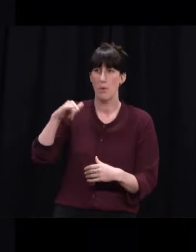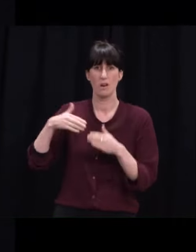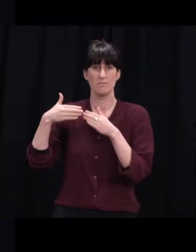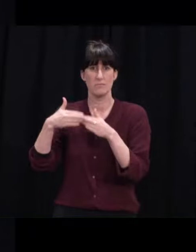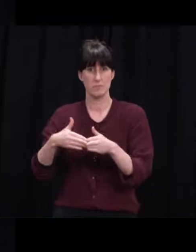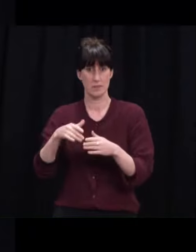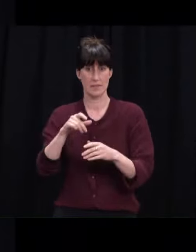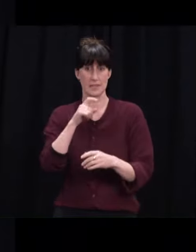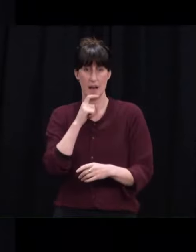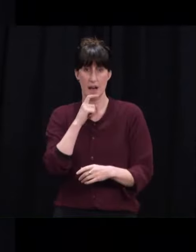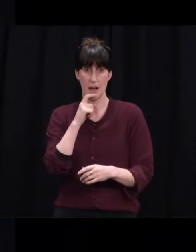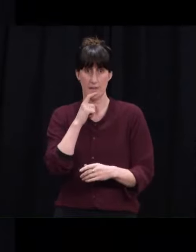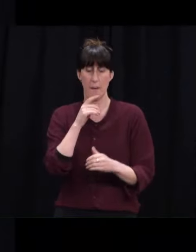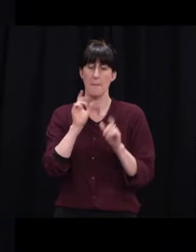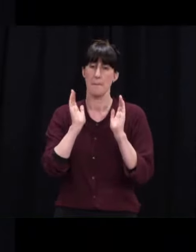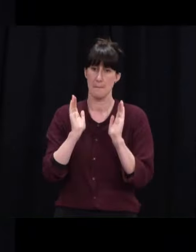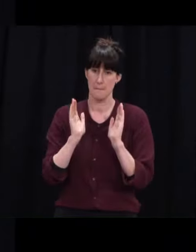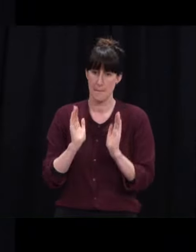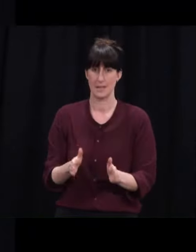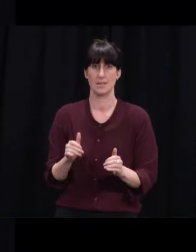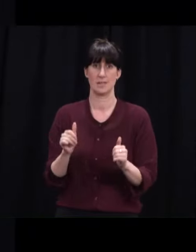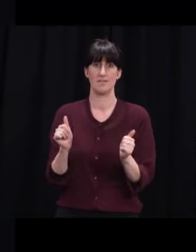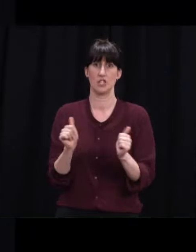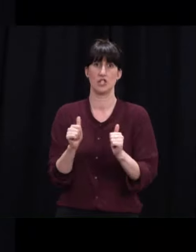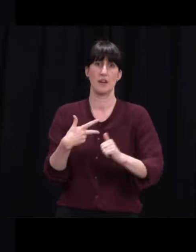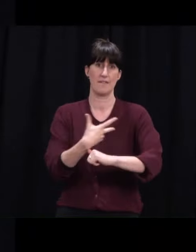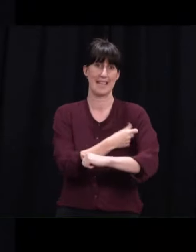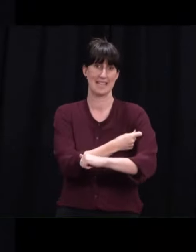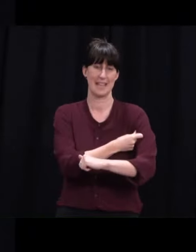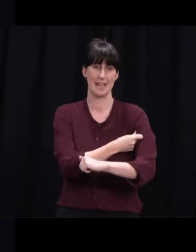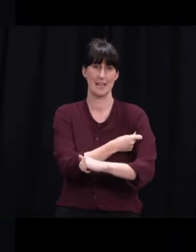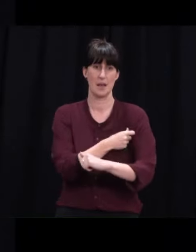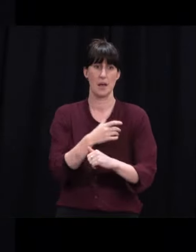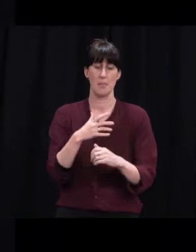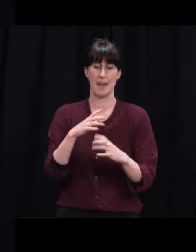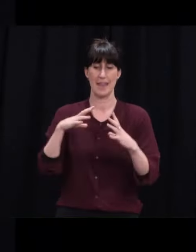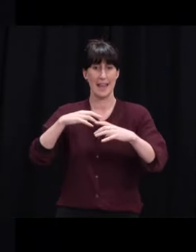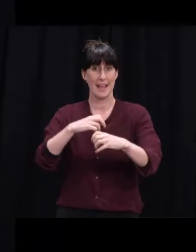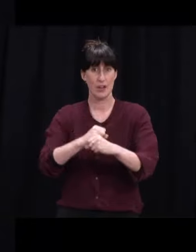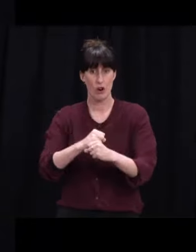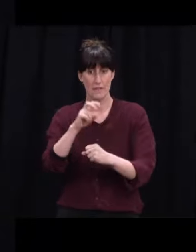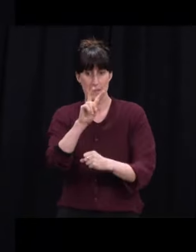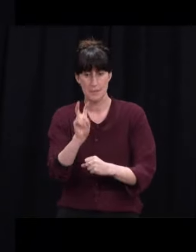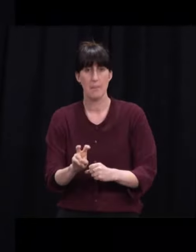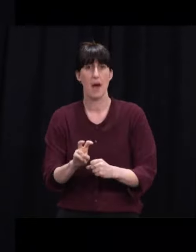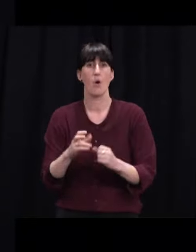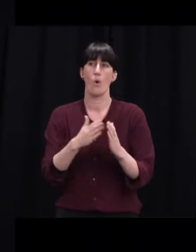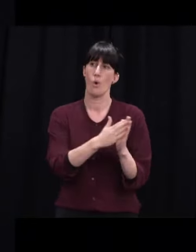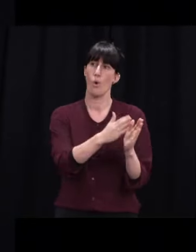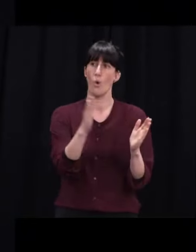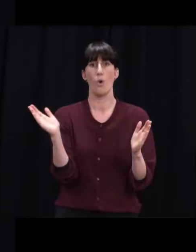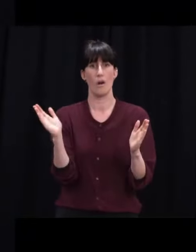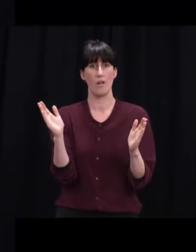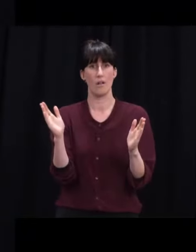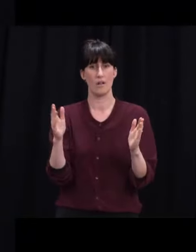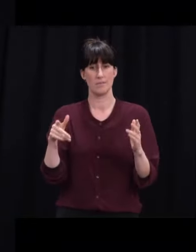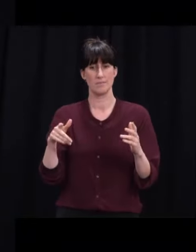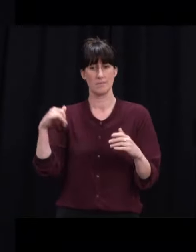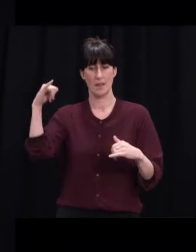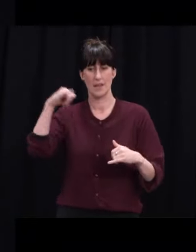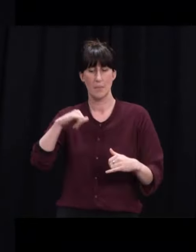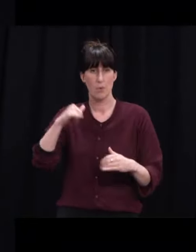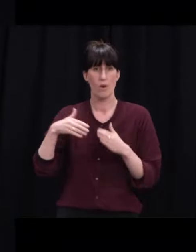That's the first of 2 deadlines we have in place. By the end of September, the wider border workforce, who weren't covered by the first